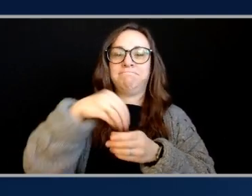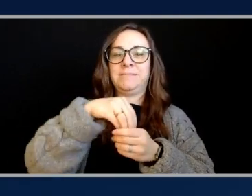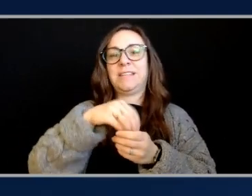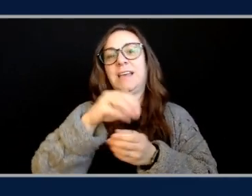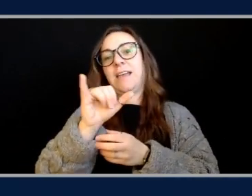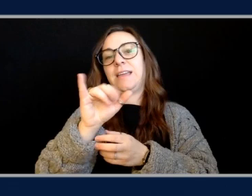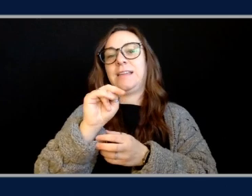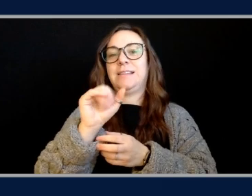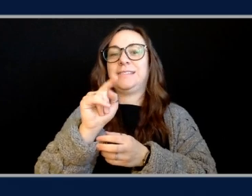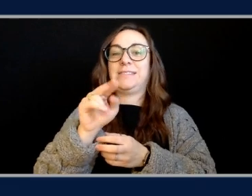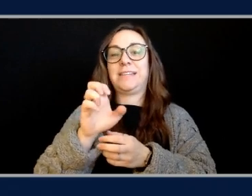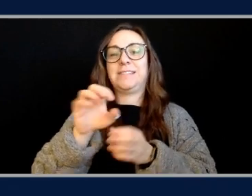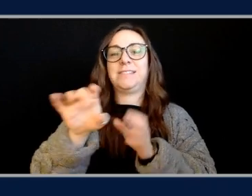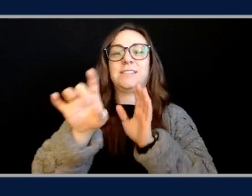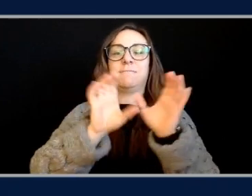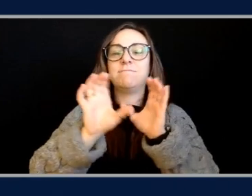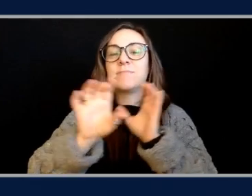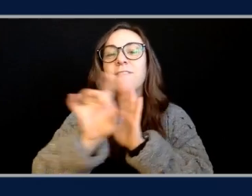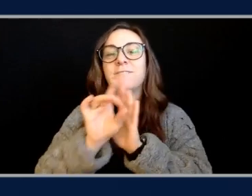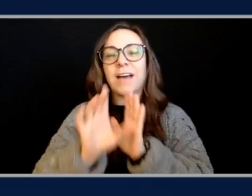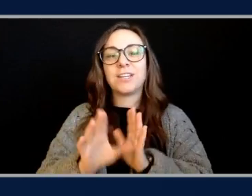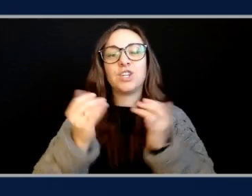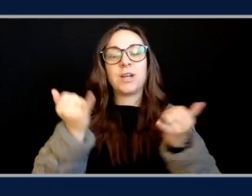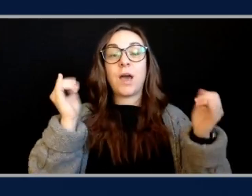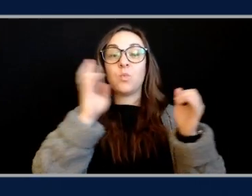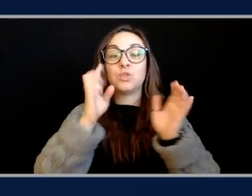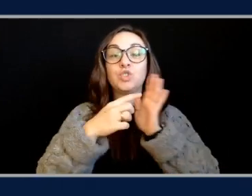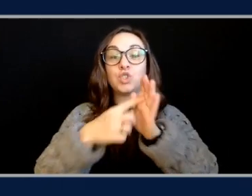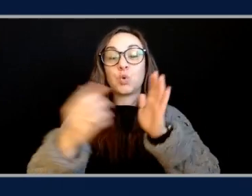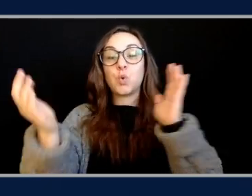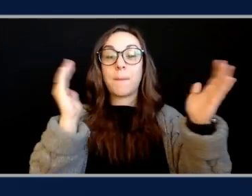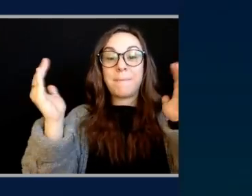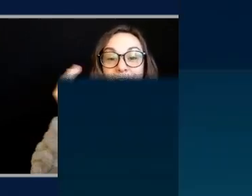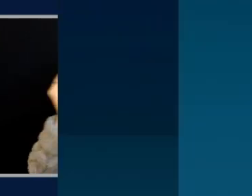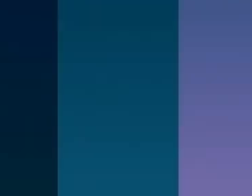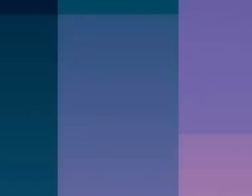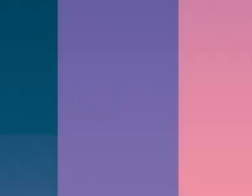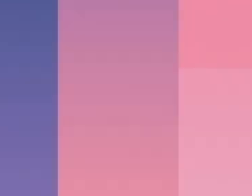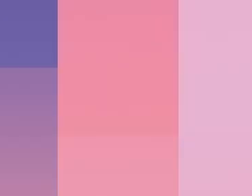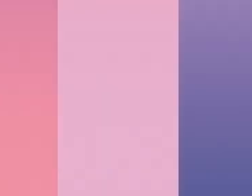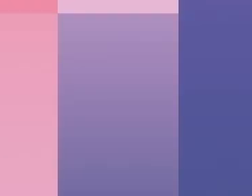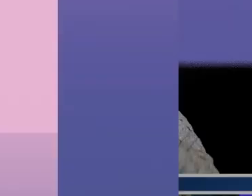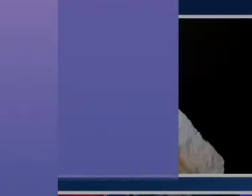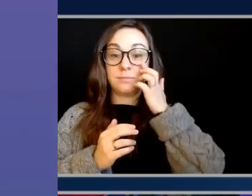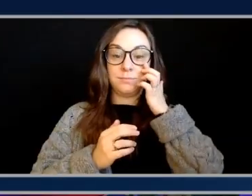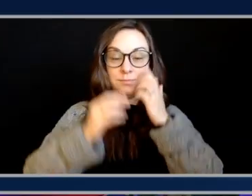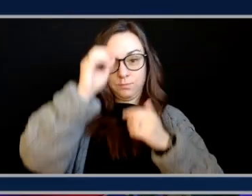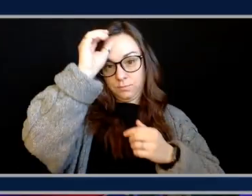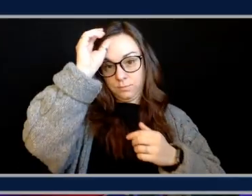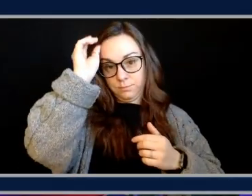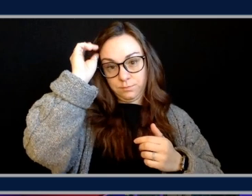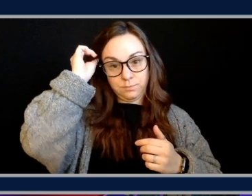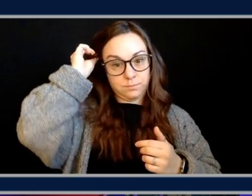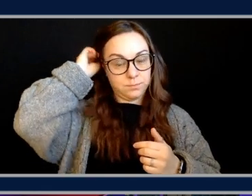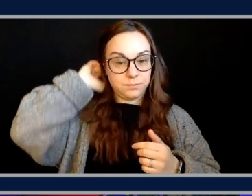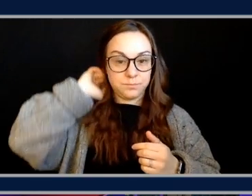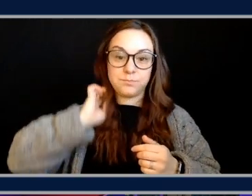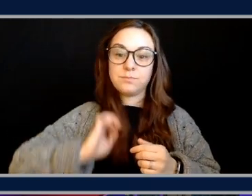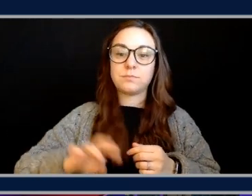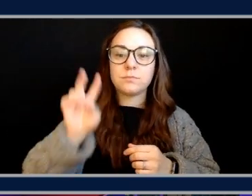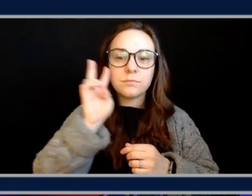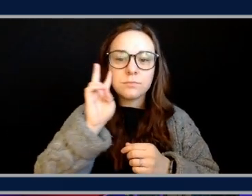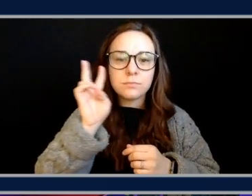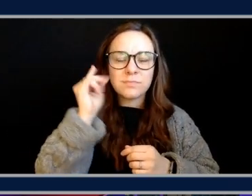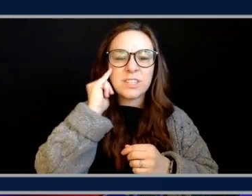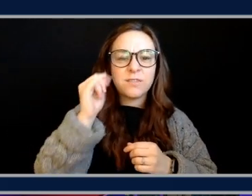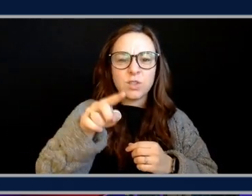some of the comparison that we've now added in as well, James. Yeah, so you'll find this at various points in the console where if you're making decisions, like